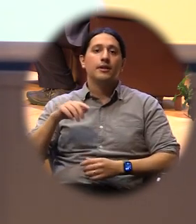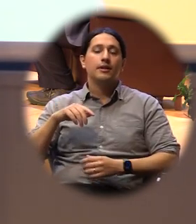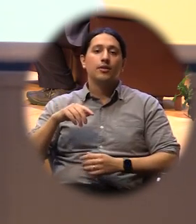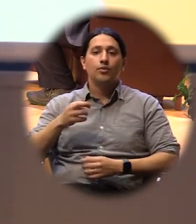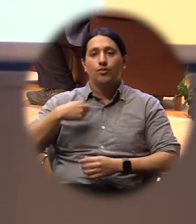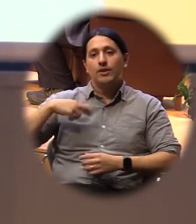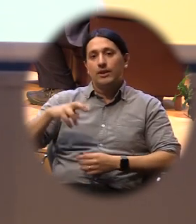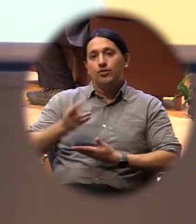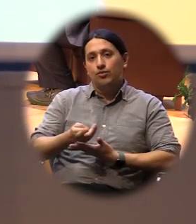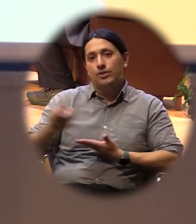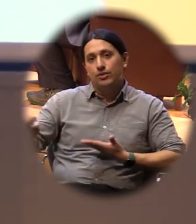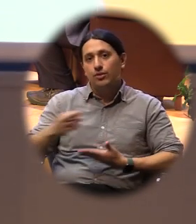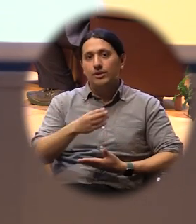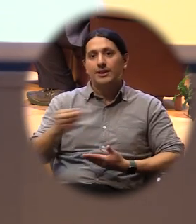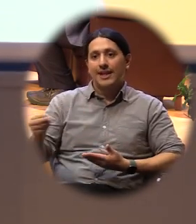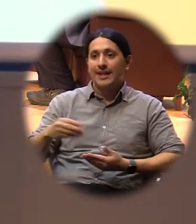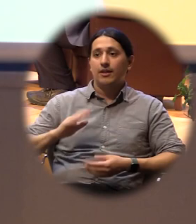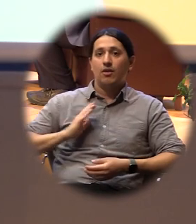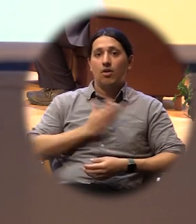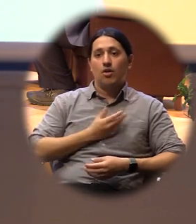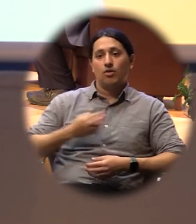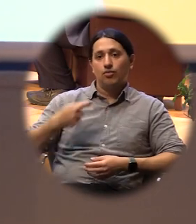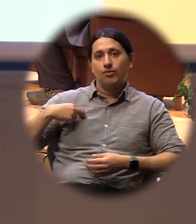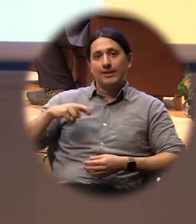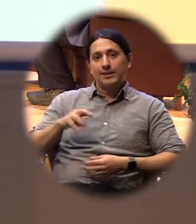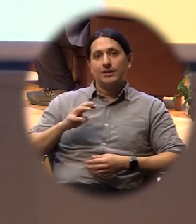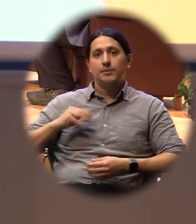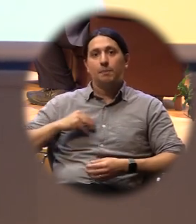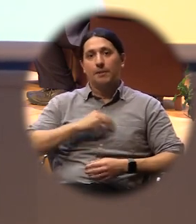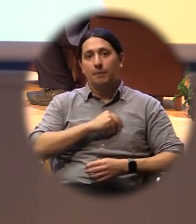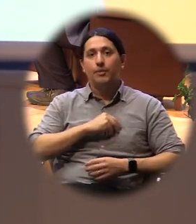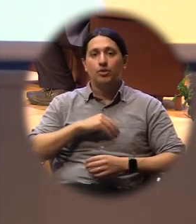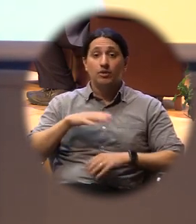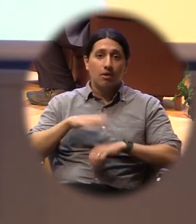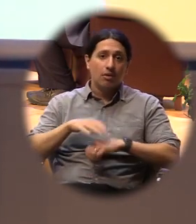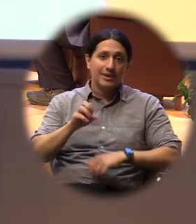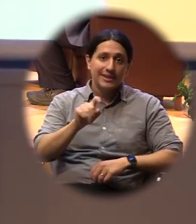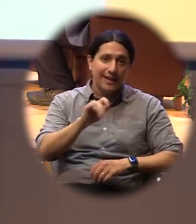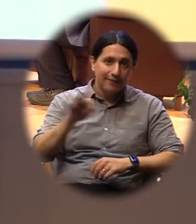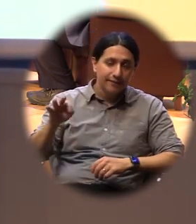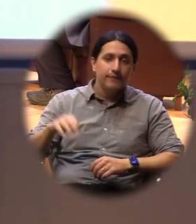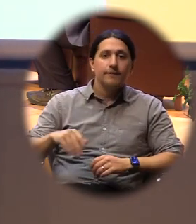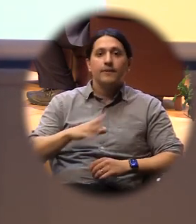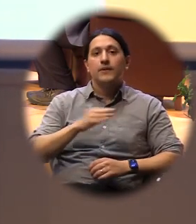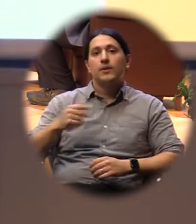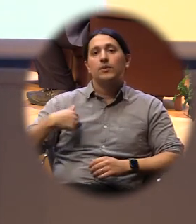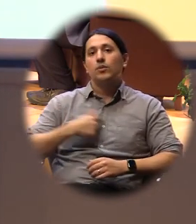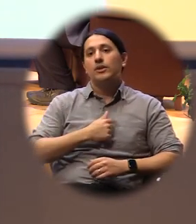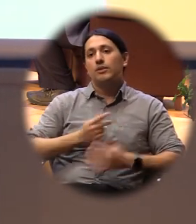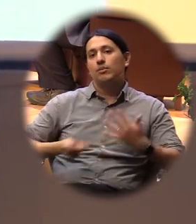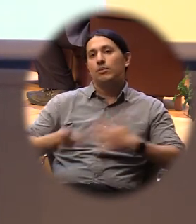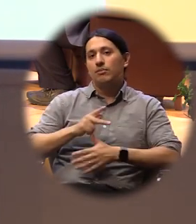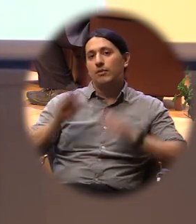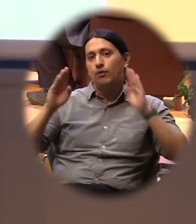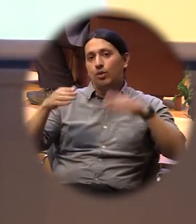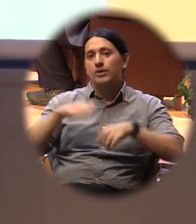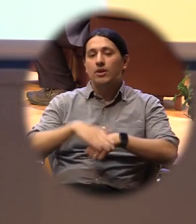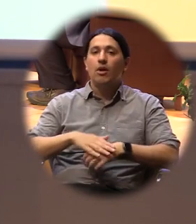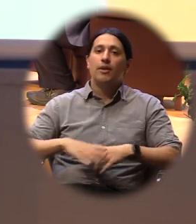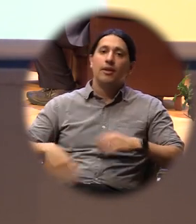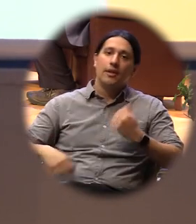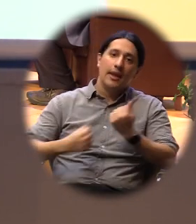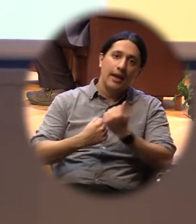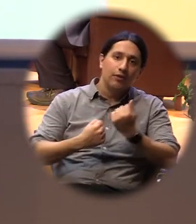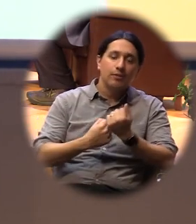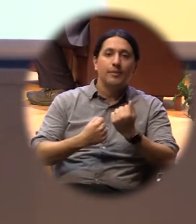members on staff, but we are very much focused primarily on the affirmation and belonging,